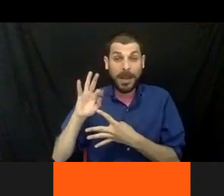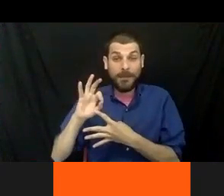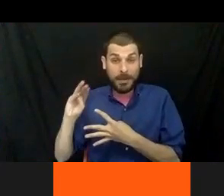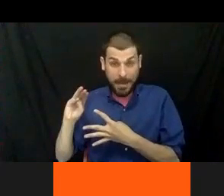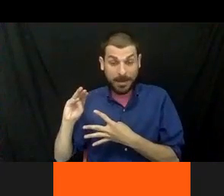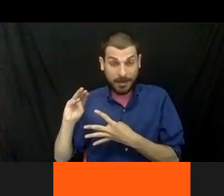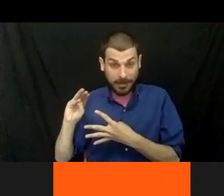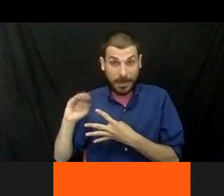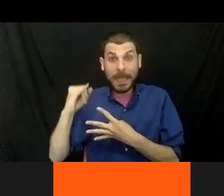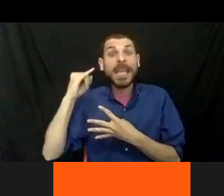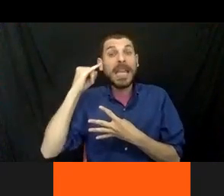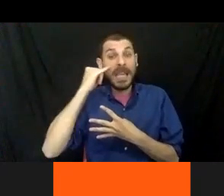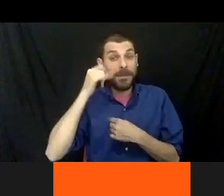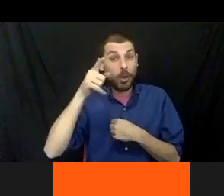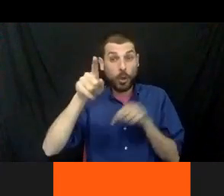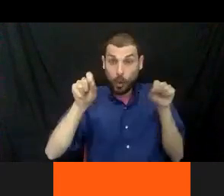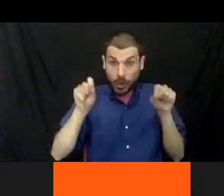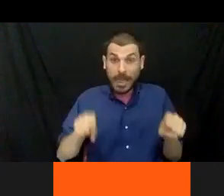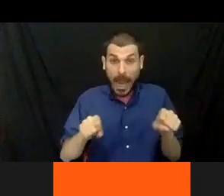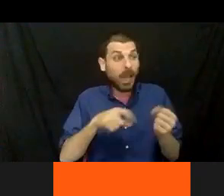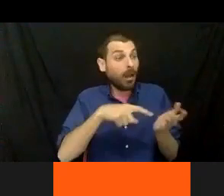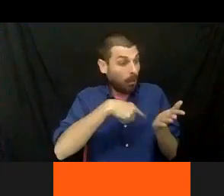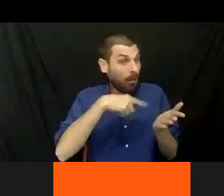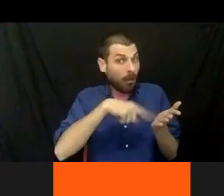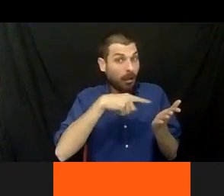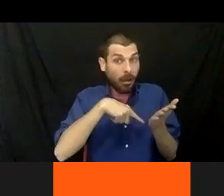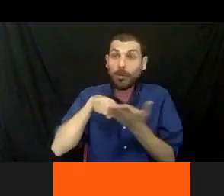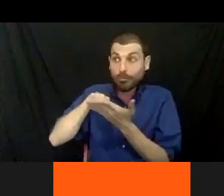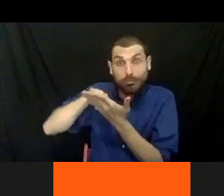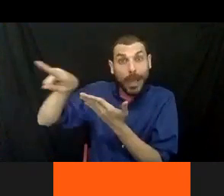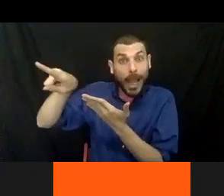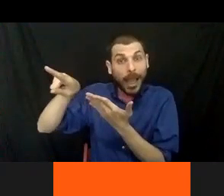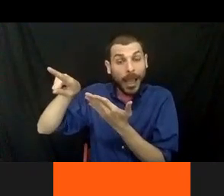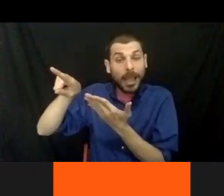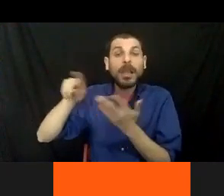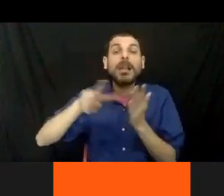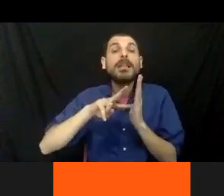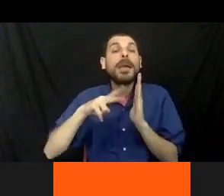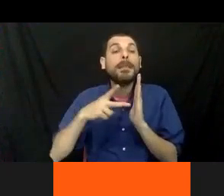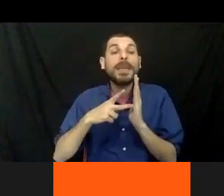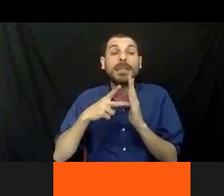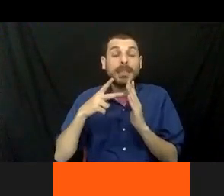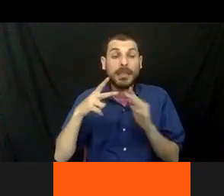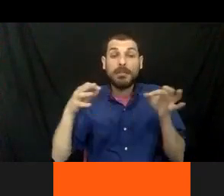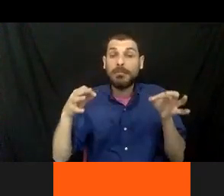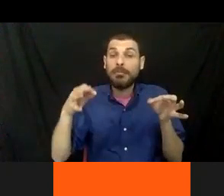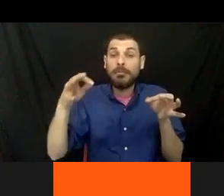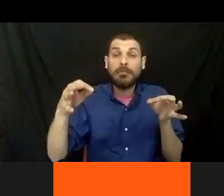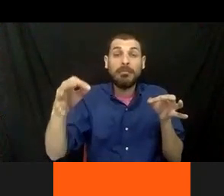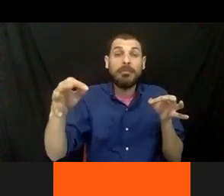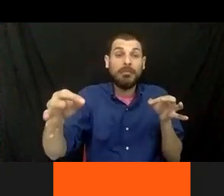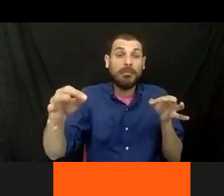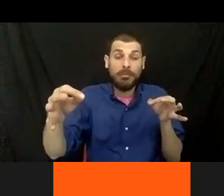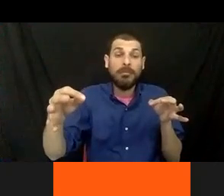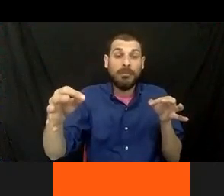the ability to make their payments on time, they'll be able to avoid repaying their missed payments until